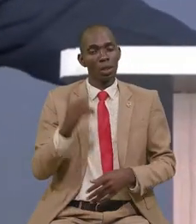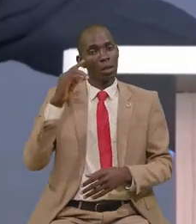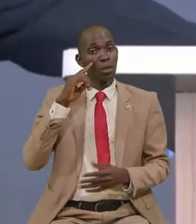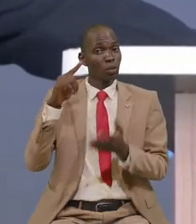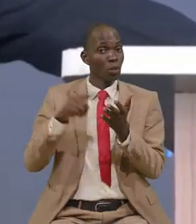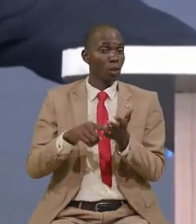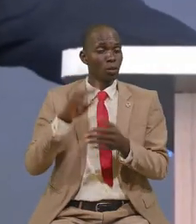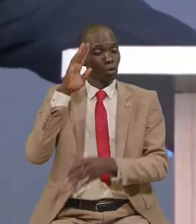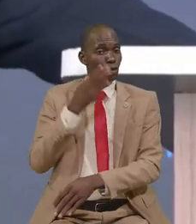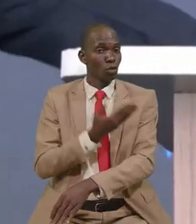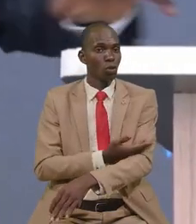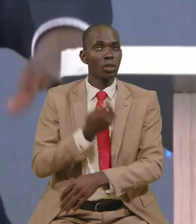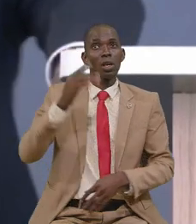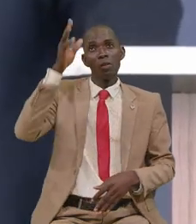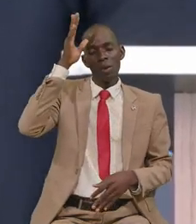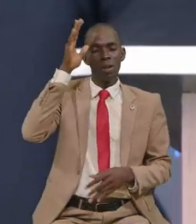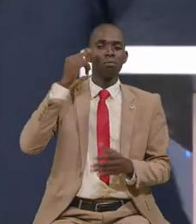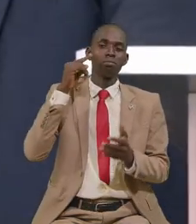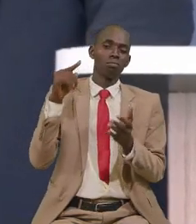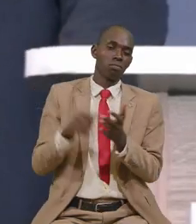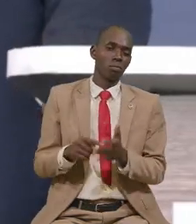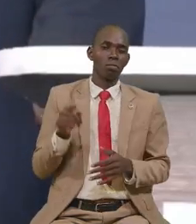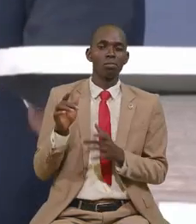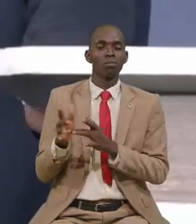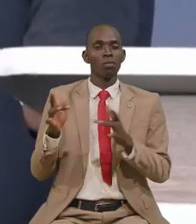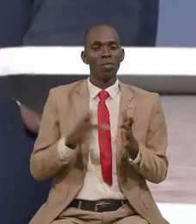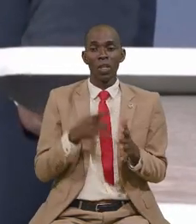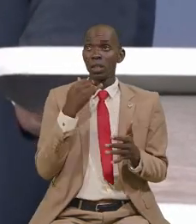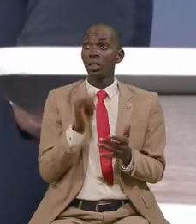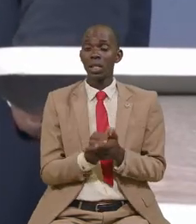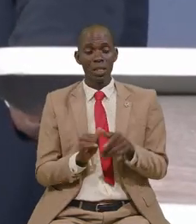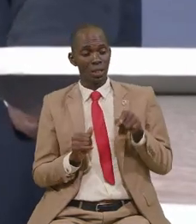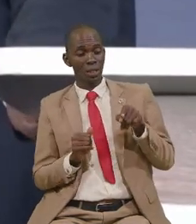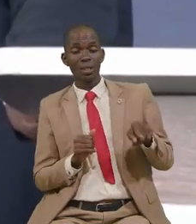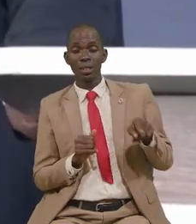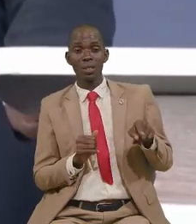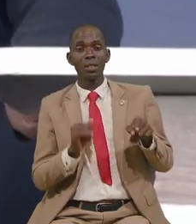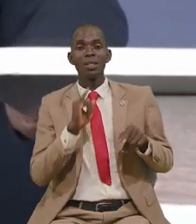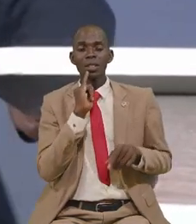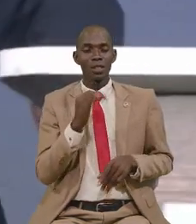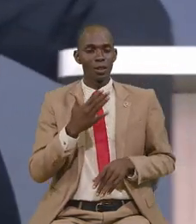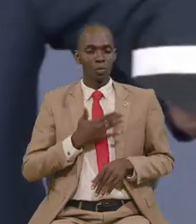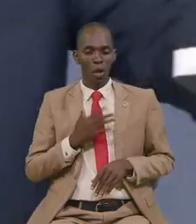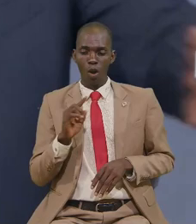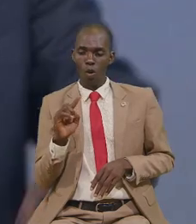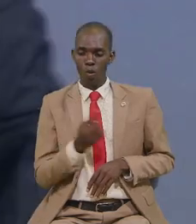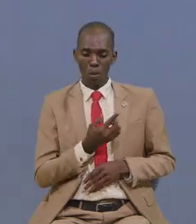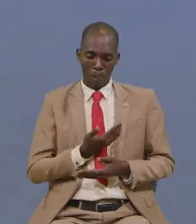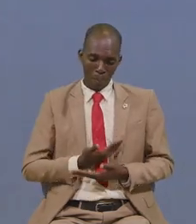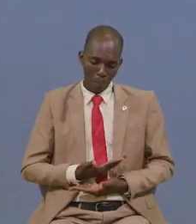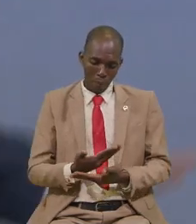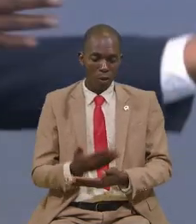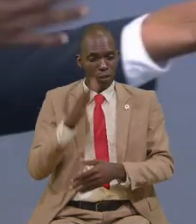Father acknowledged him and said, "This is my only begotten Son. Hear